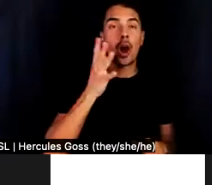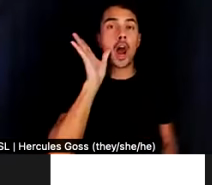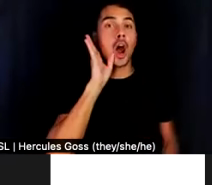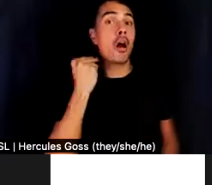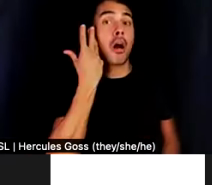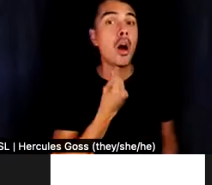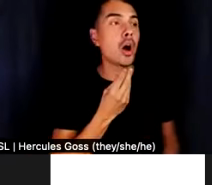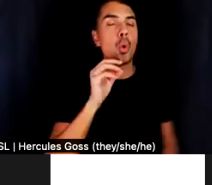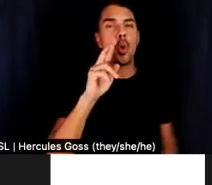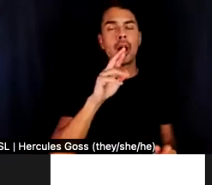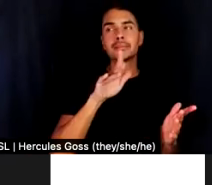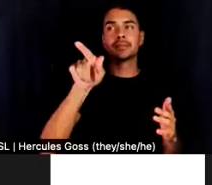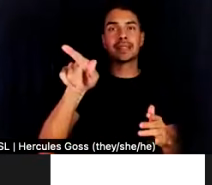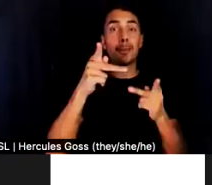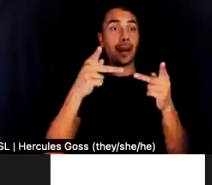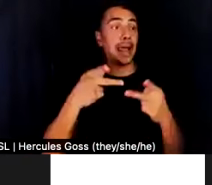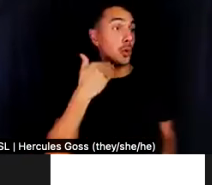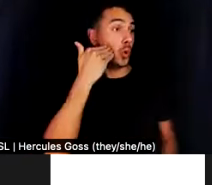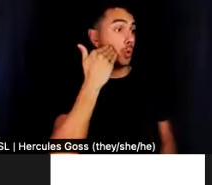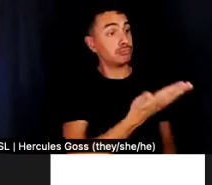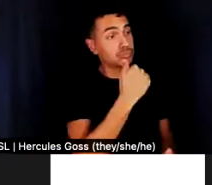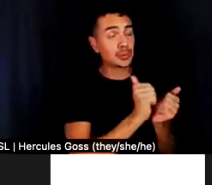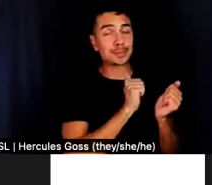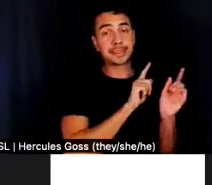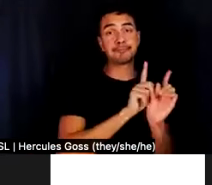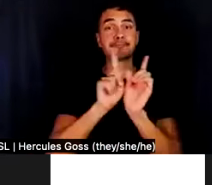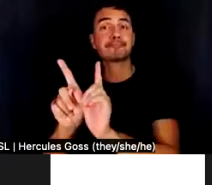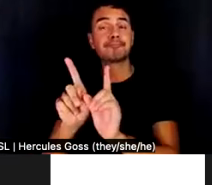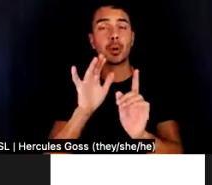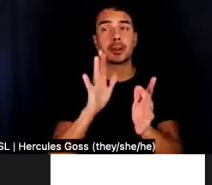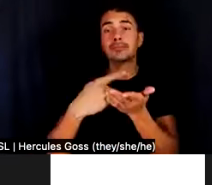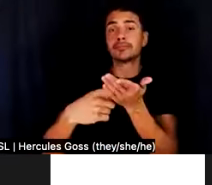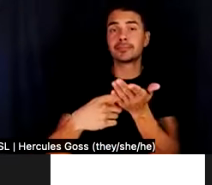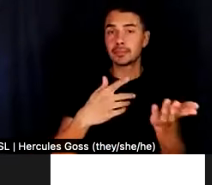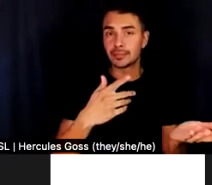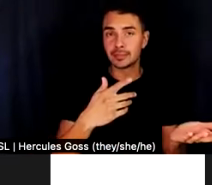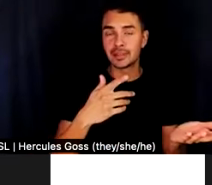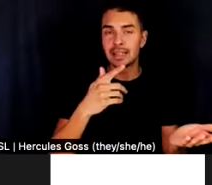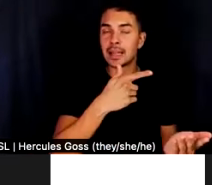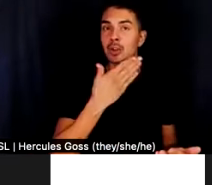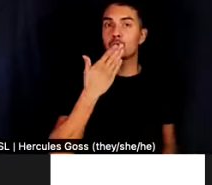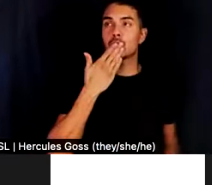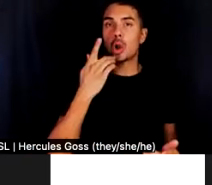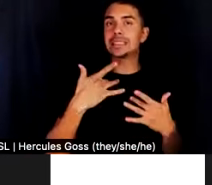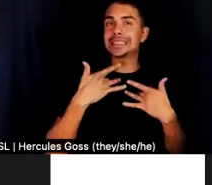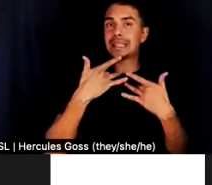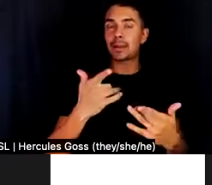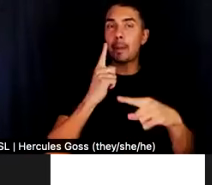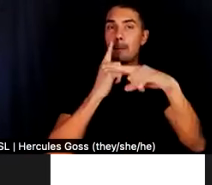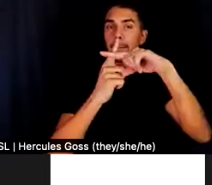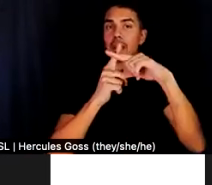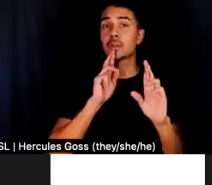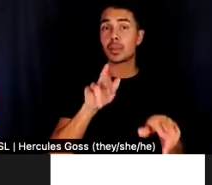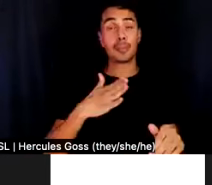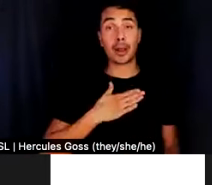to this person. So, I don't know if Shayla or anyone else that's on the call has any other thoughts, but I had good luck in that